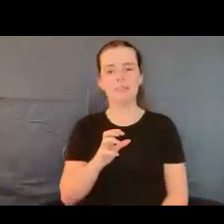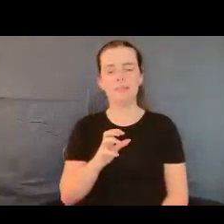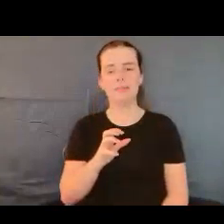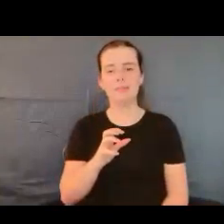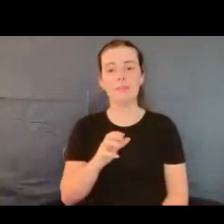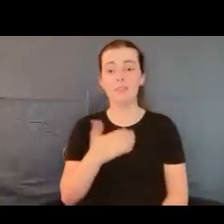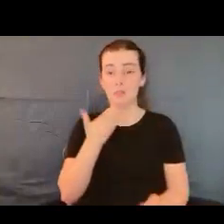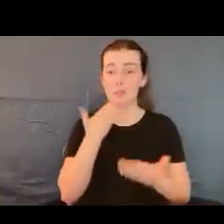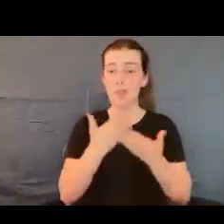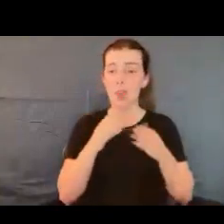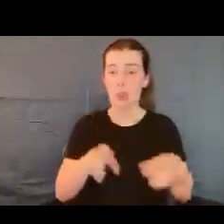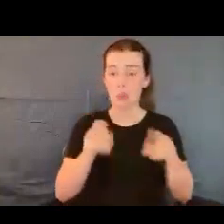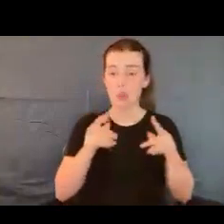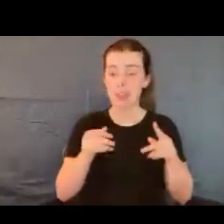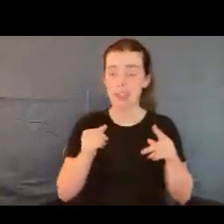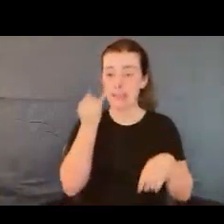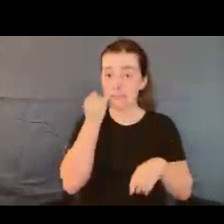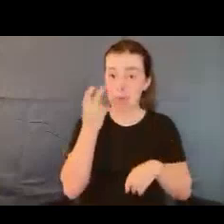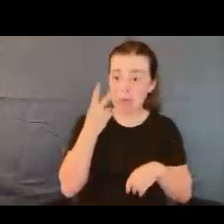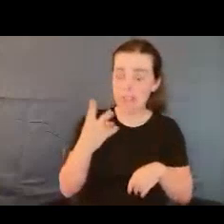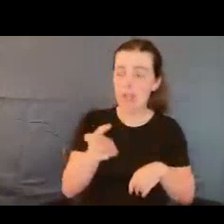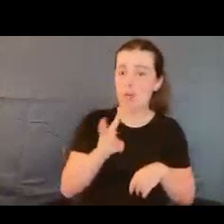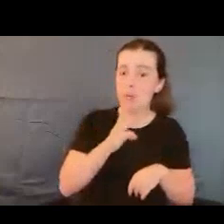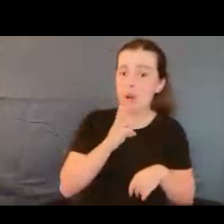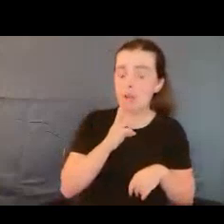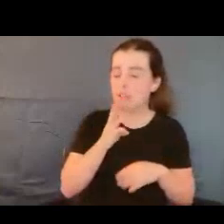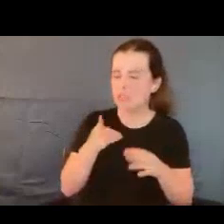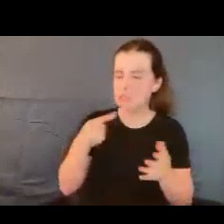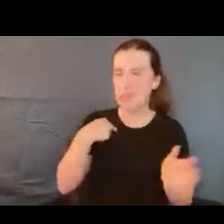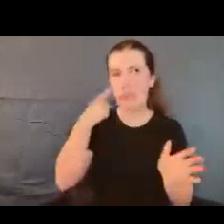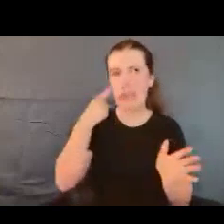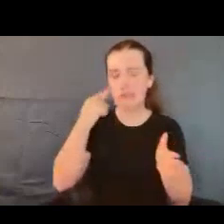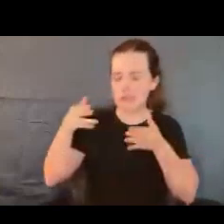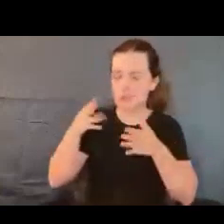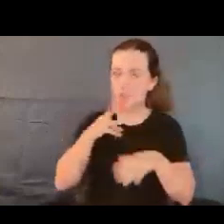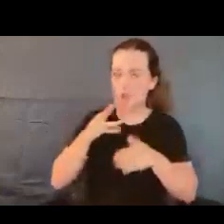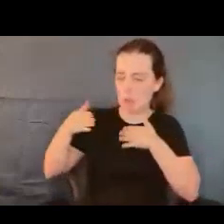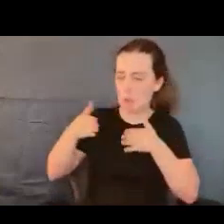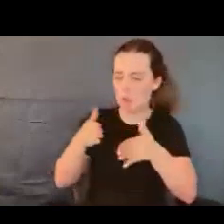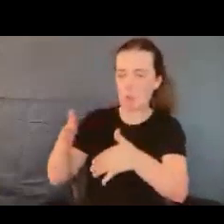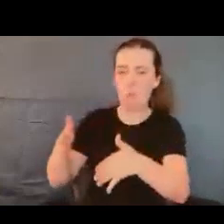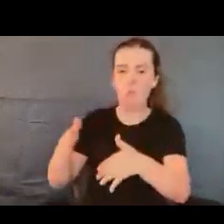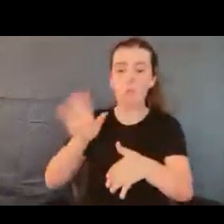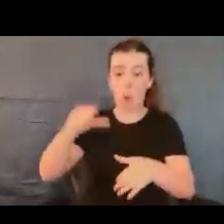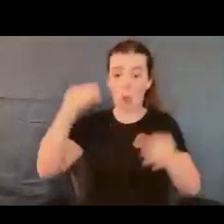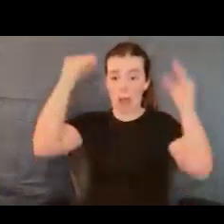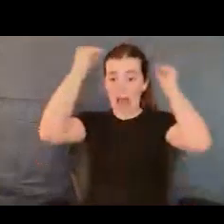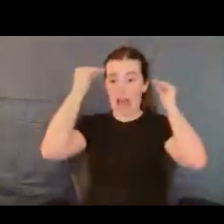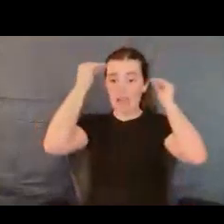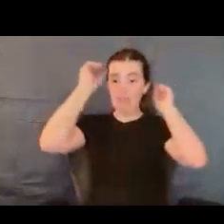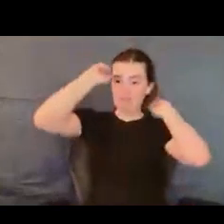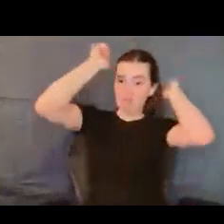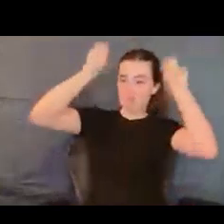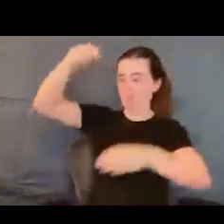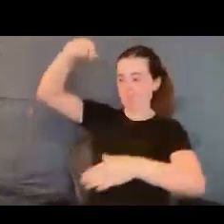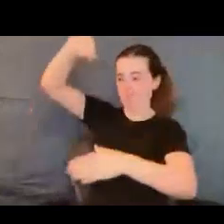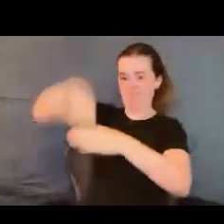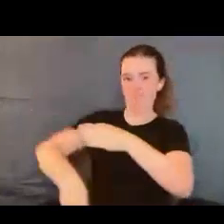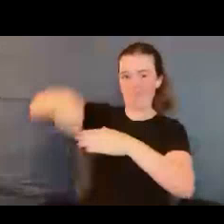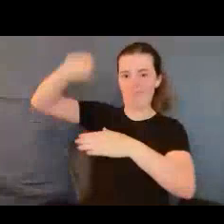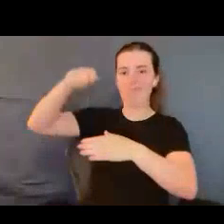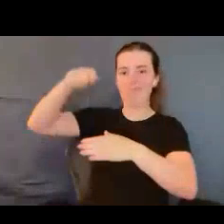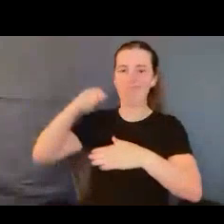it's a good opportunity if you see water. There's like you're by the stream bed. I think there was a little bit of water down here. Just dunk your hat in it too. Like take advantage of opportunities to cool